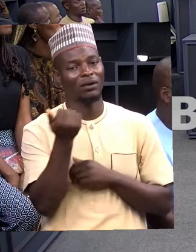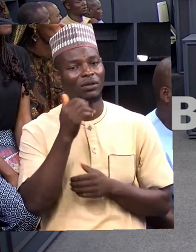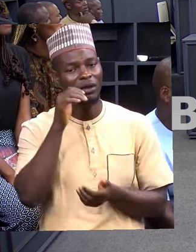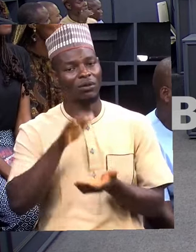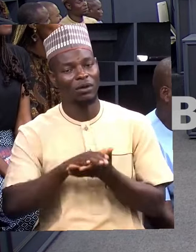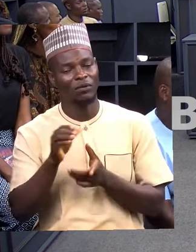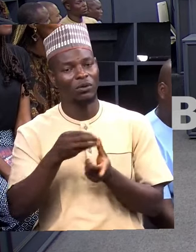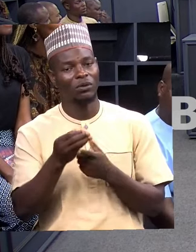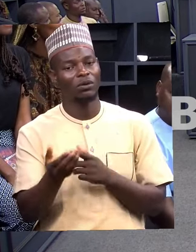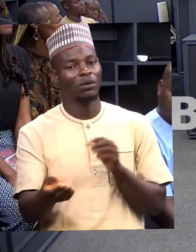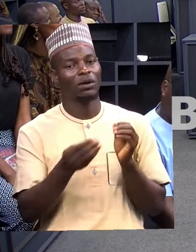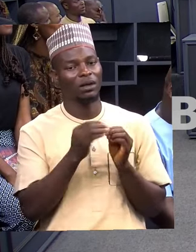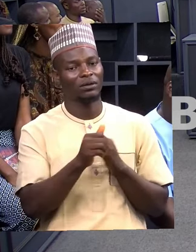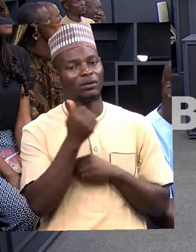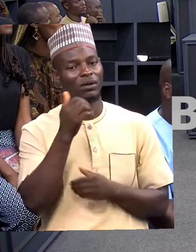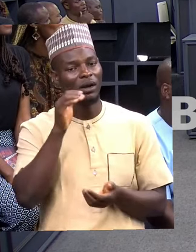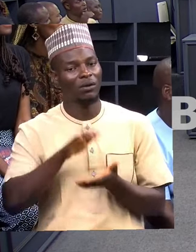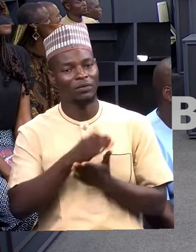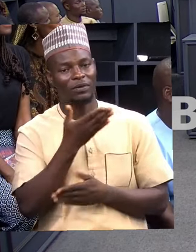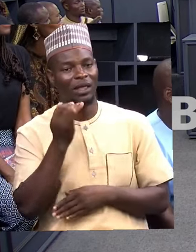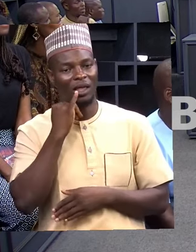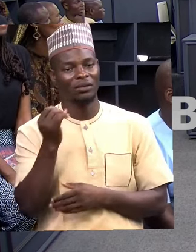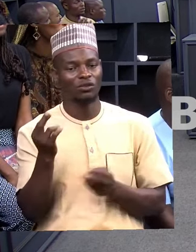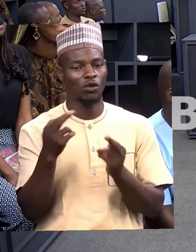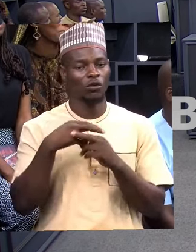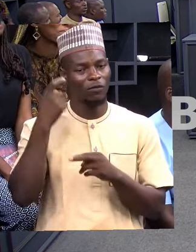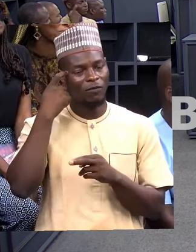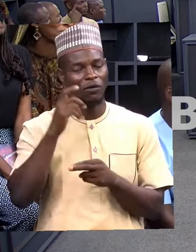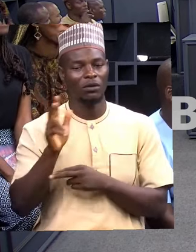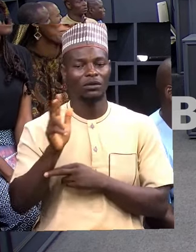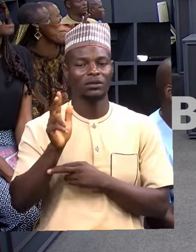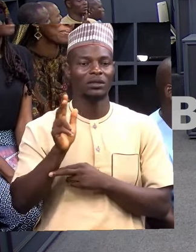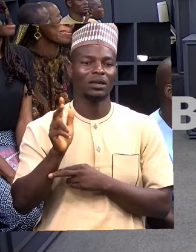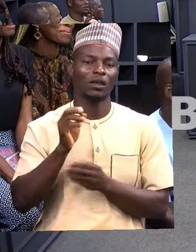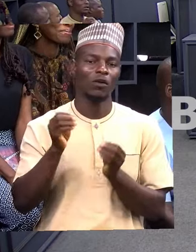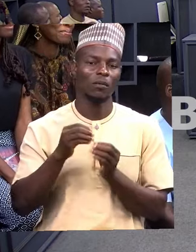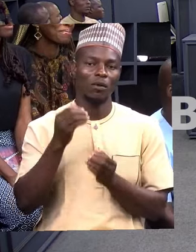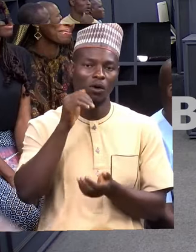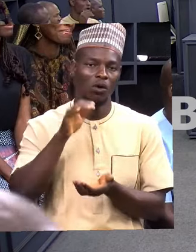other wives. There is room for three more wives, as we speak.